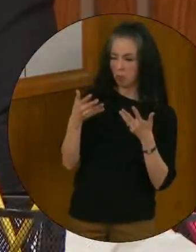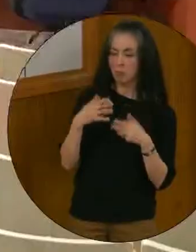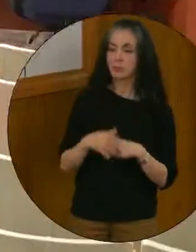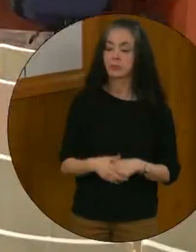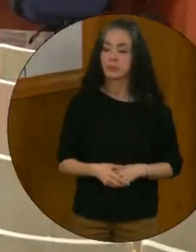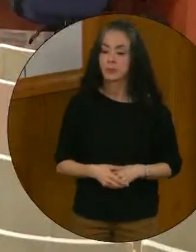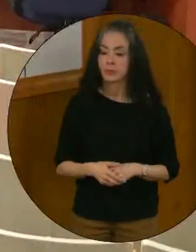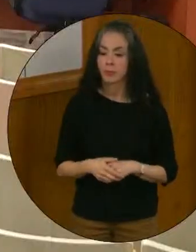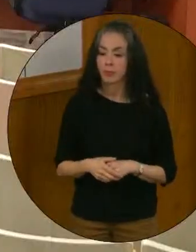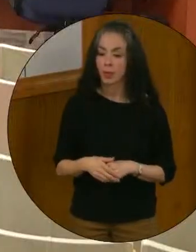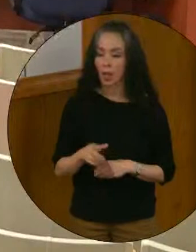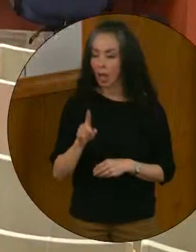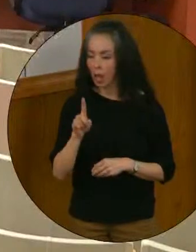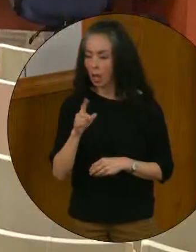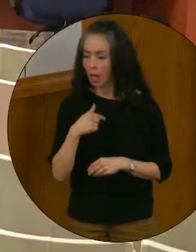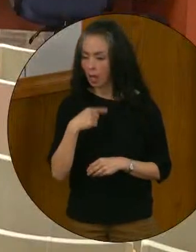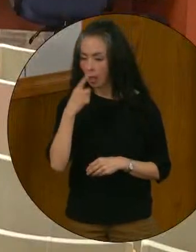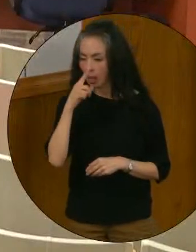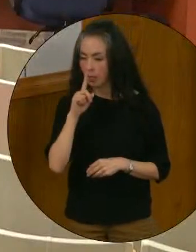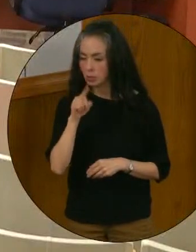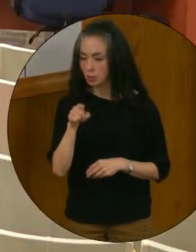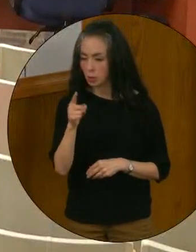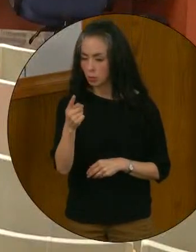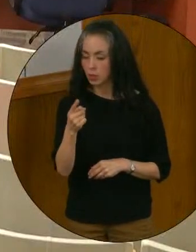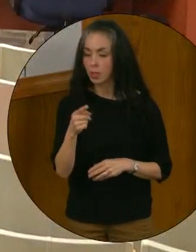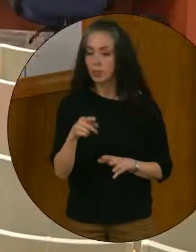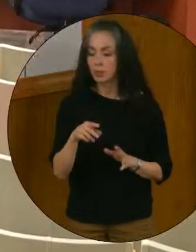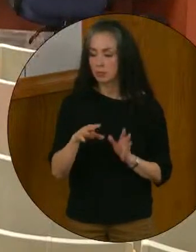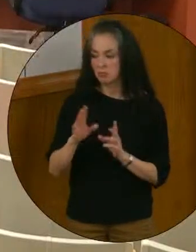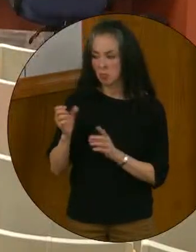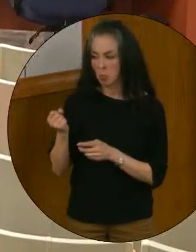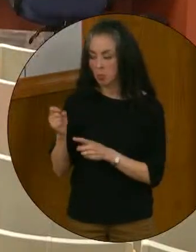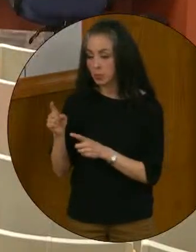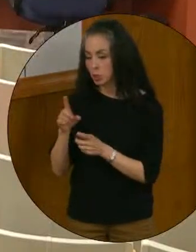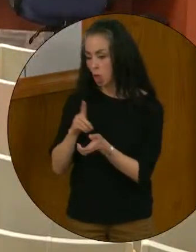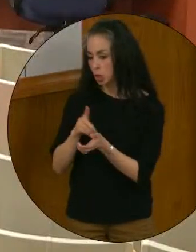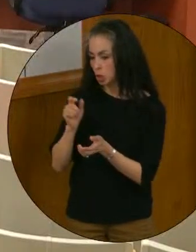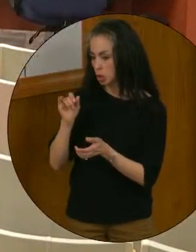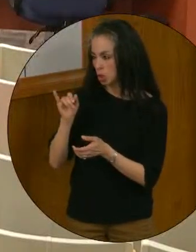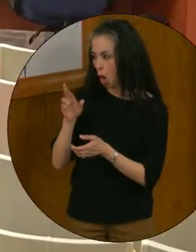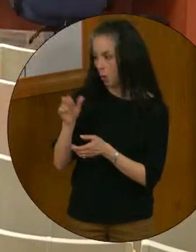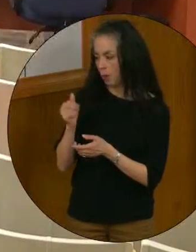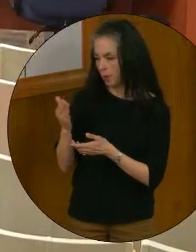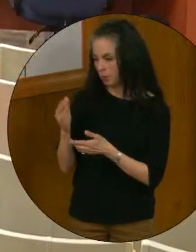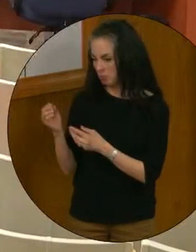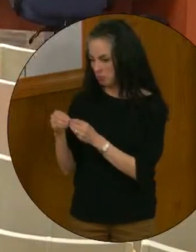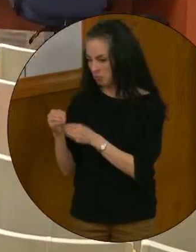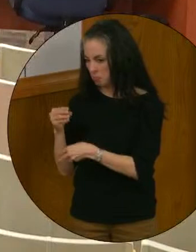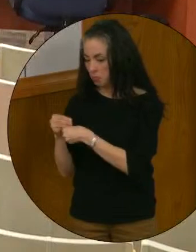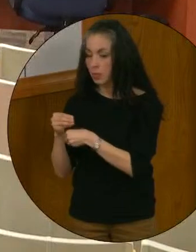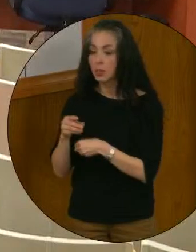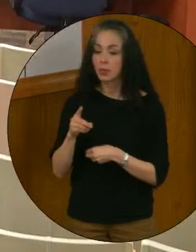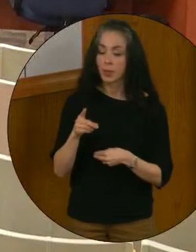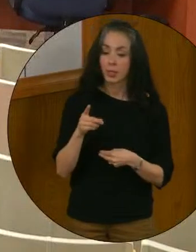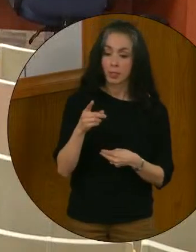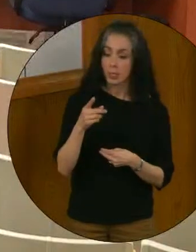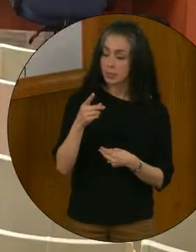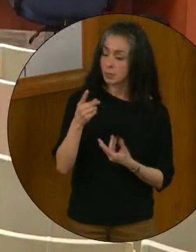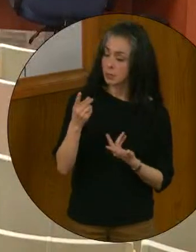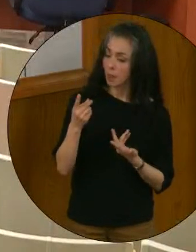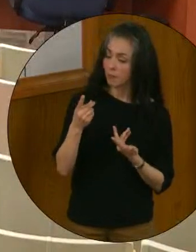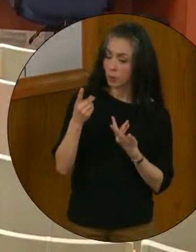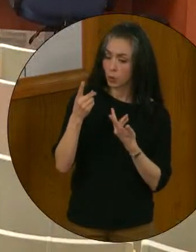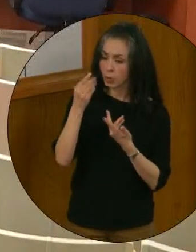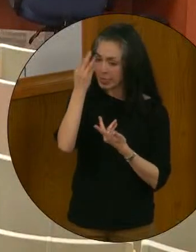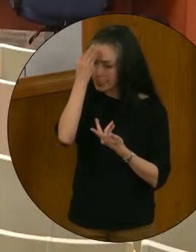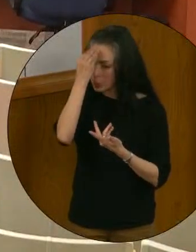I will jump in briefly. Sure. And Dr. Dar, if you have additional insight, that is up for consideration. Certainly,